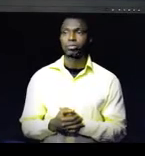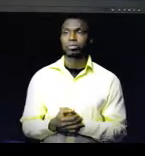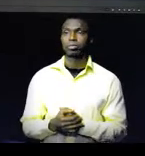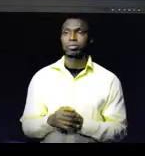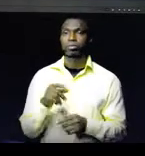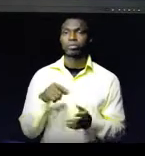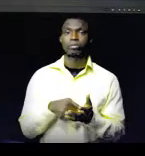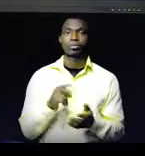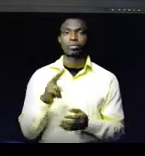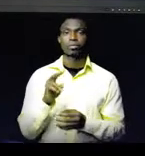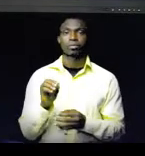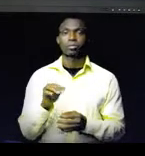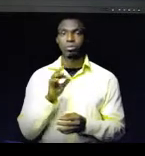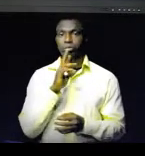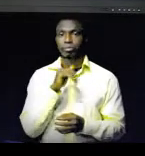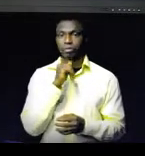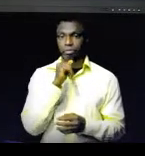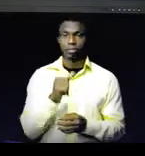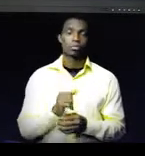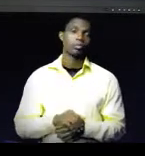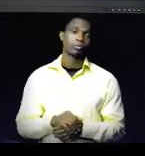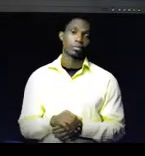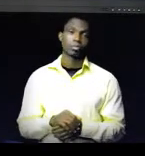down. Now,